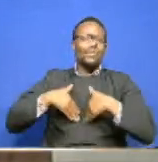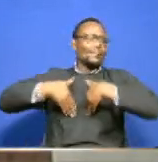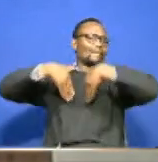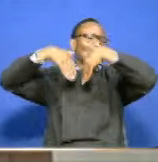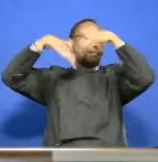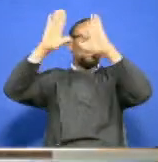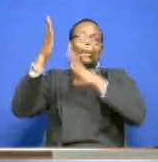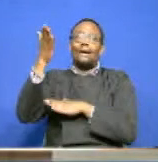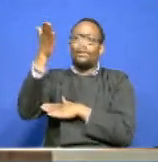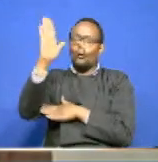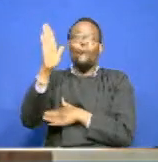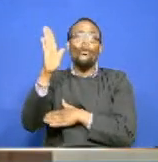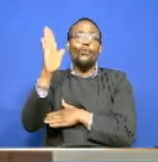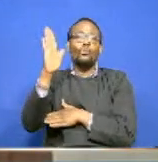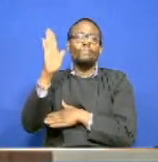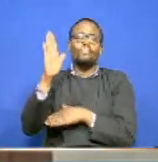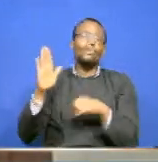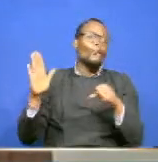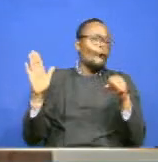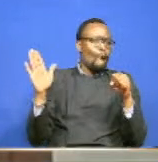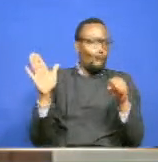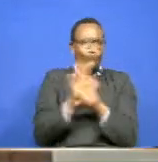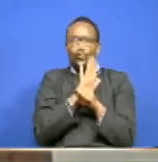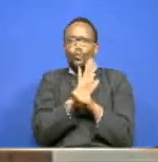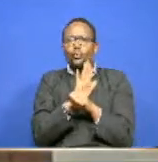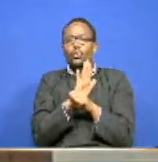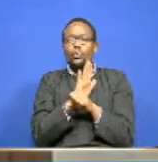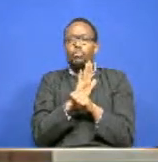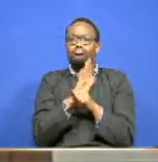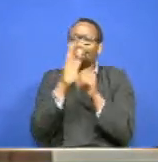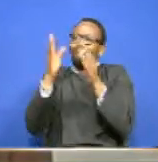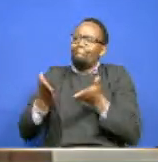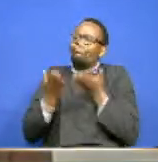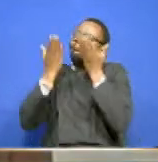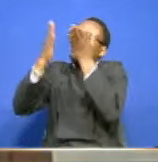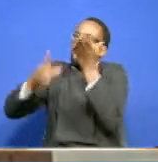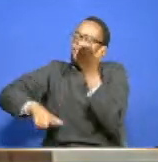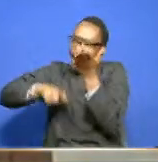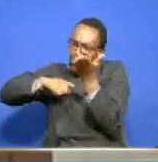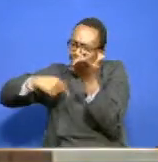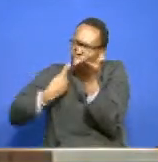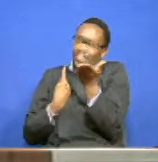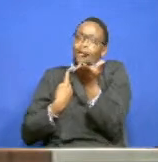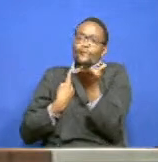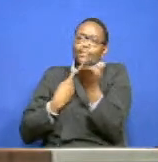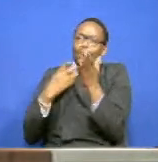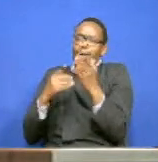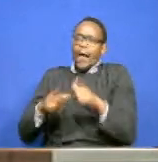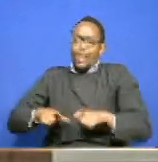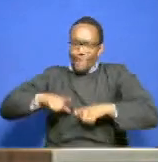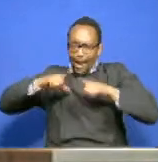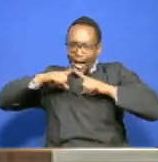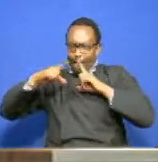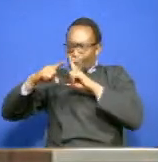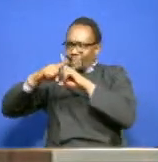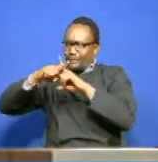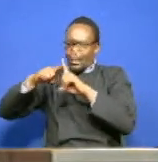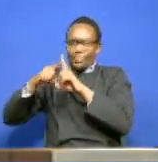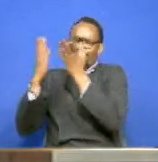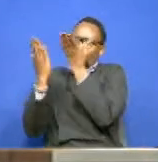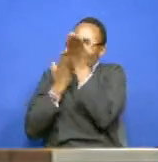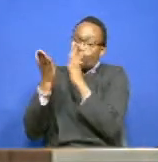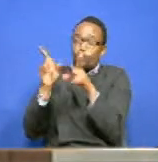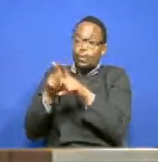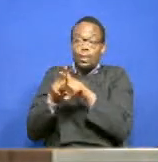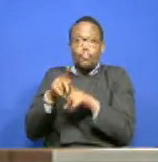Christ. It is to fully offer ourselves as living sacrifices to God, as Paul says